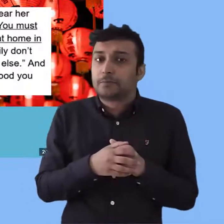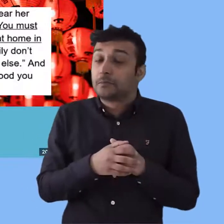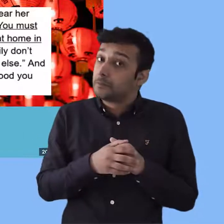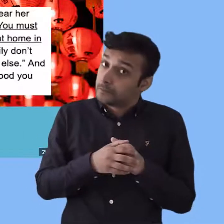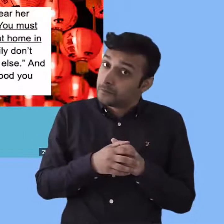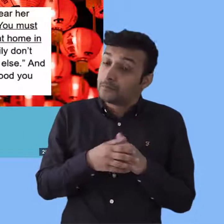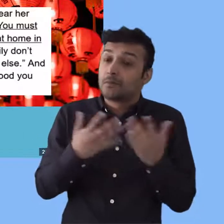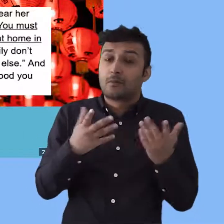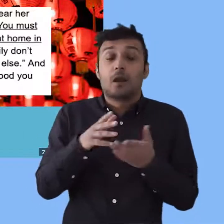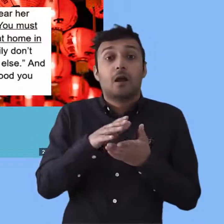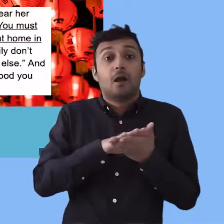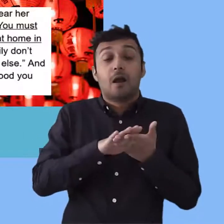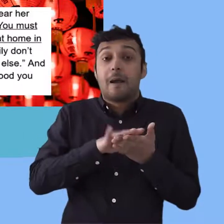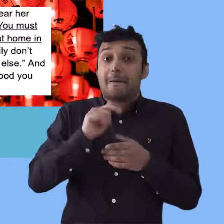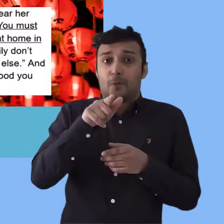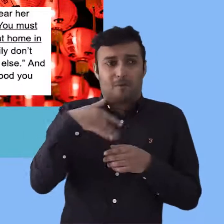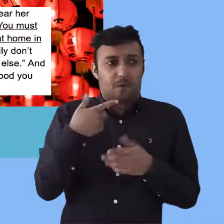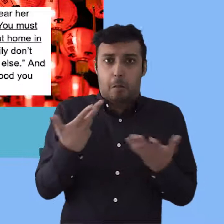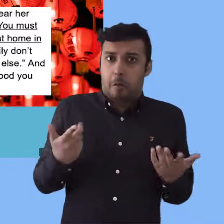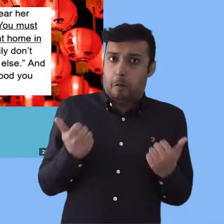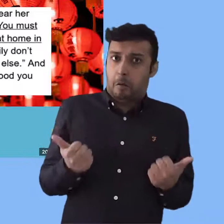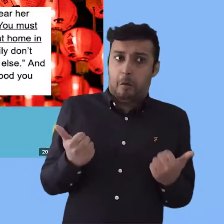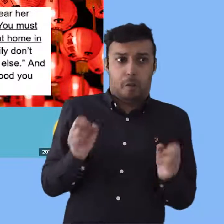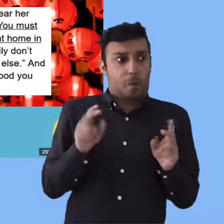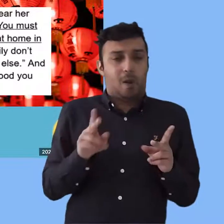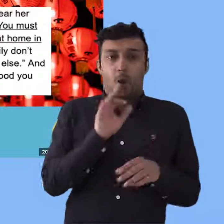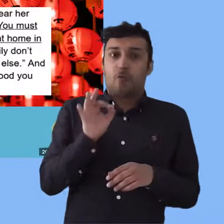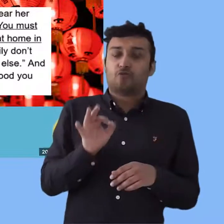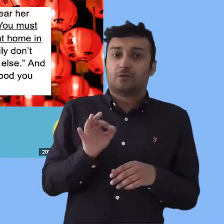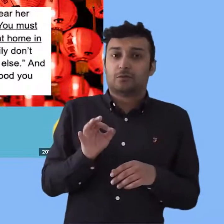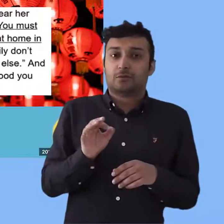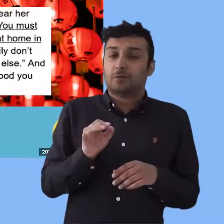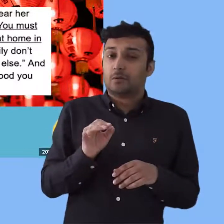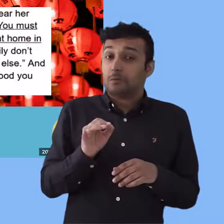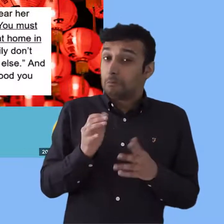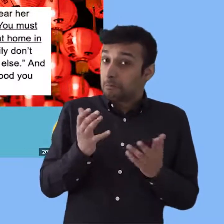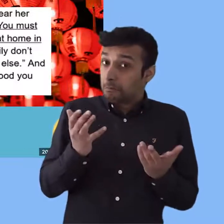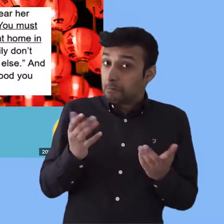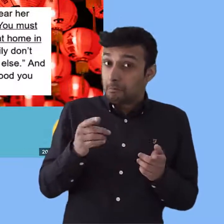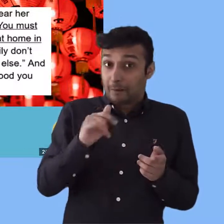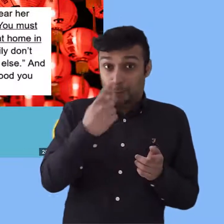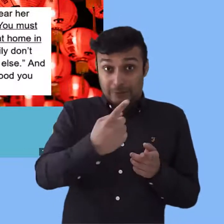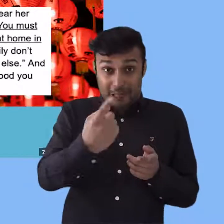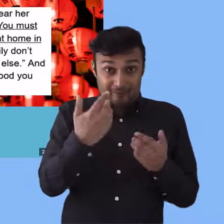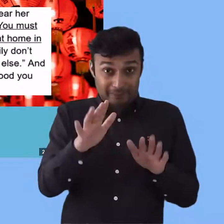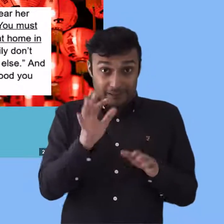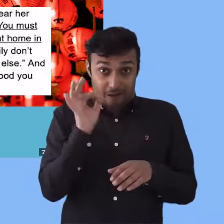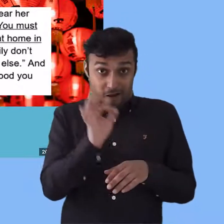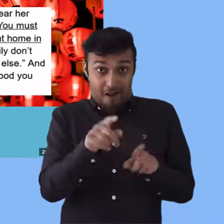So that might sound like quite an innocuous question. Have you found yourself asking these questions